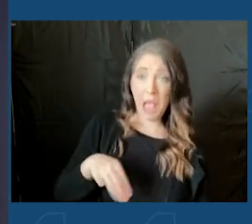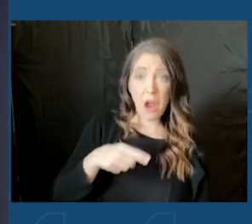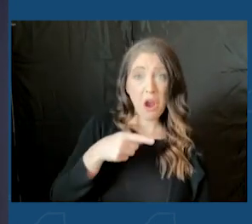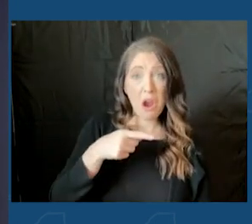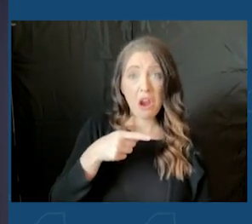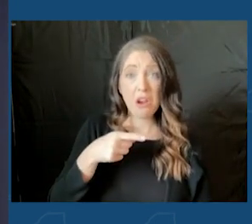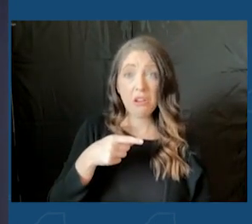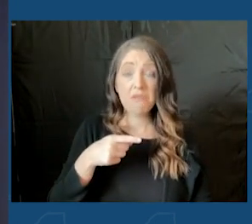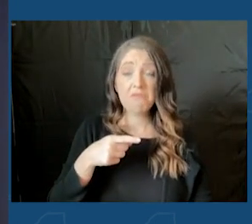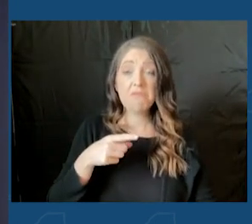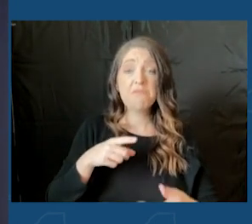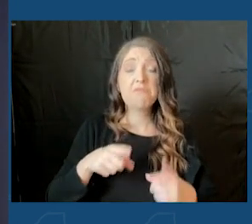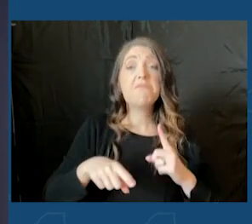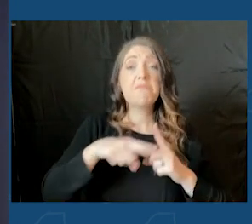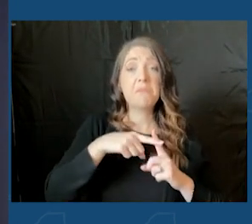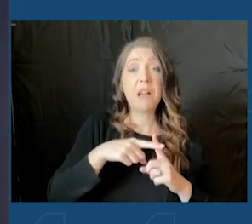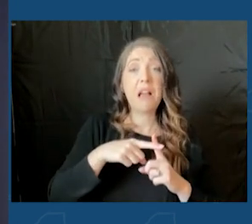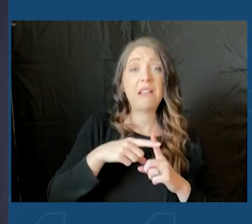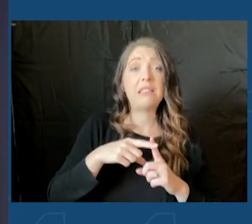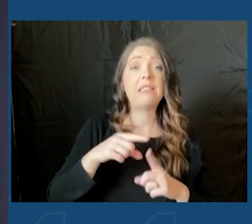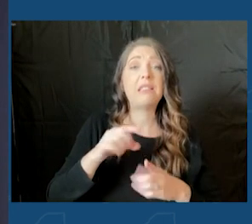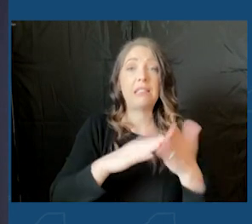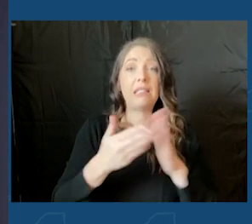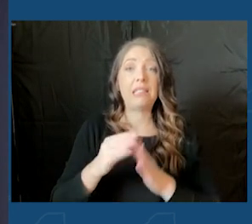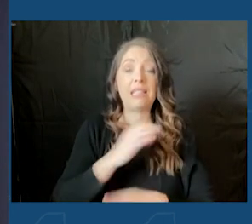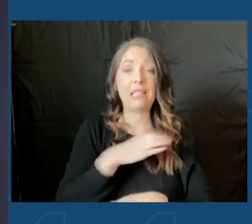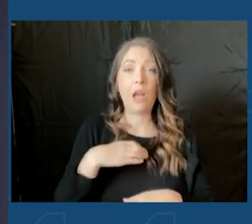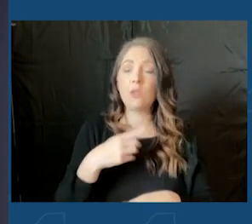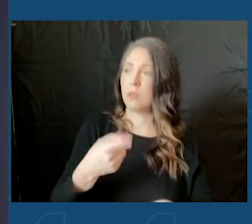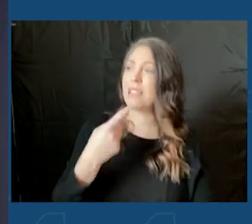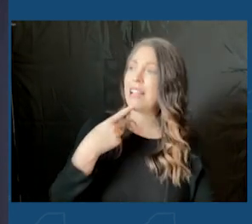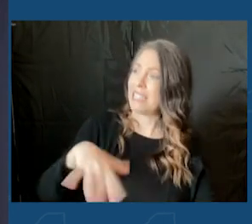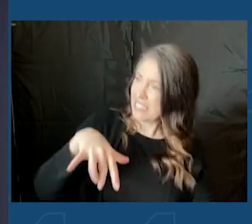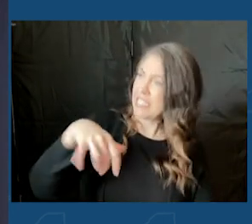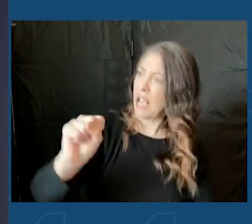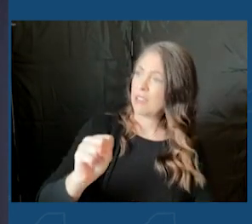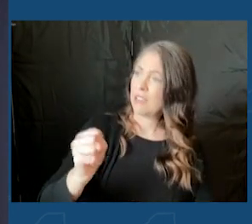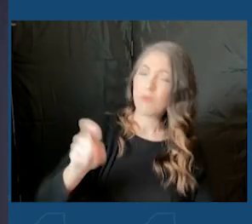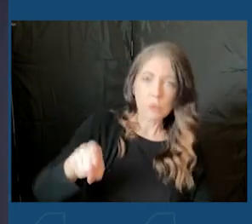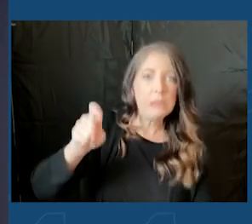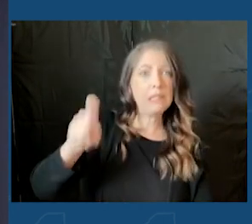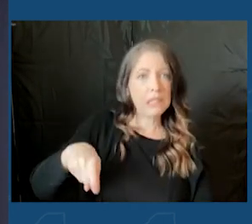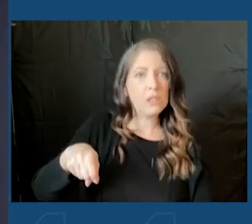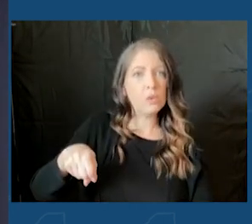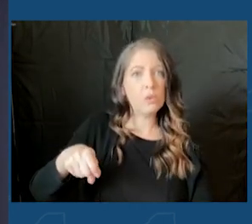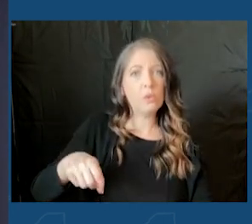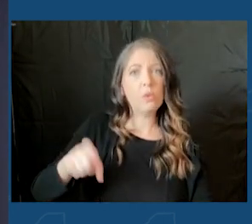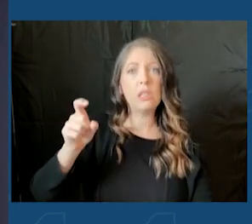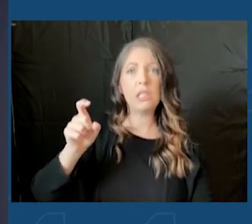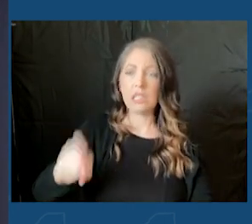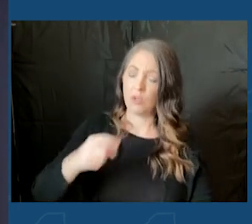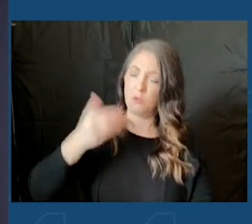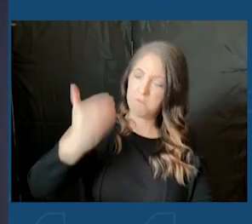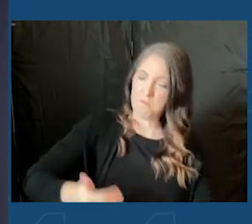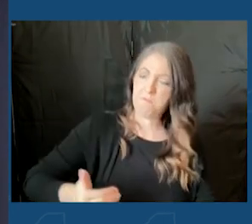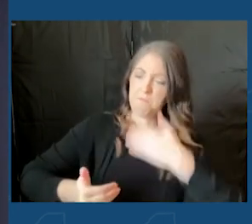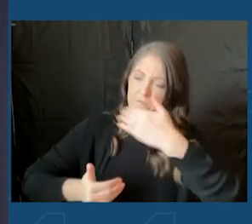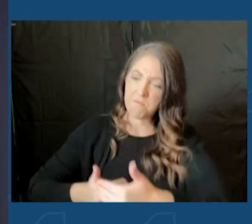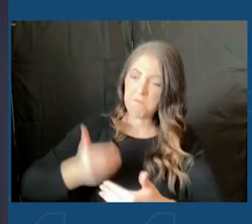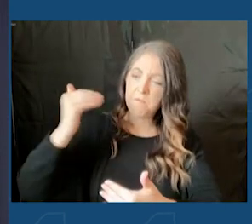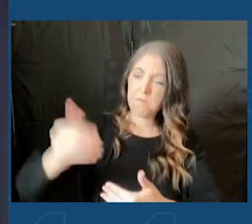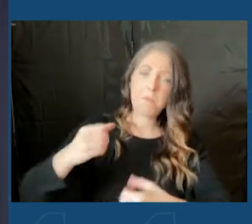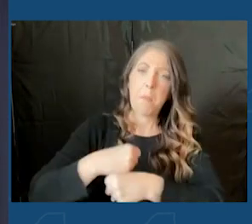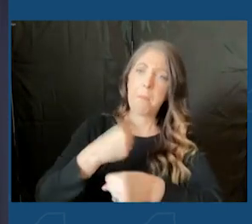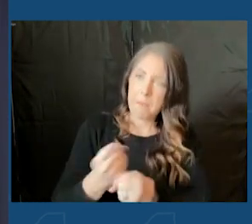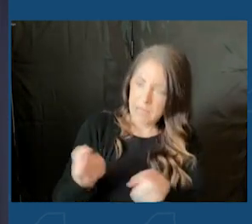city council speaker, Adrian Adams, said, yes, we do need to do it. We need to take these bold steps to really make this